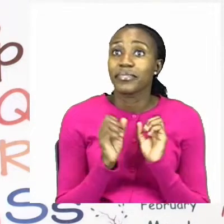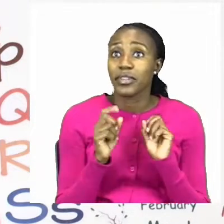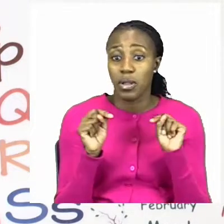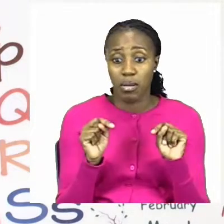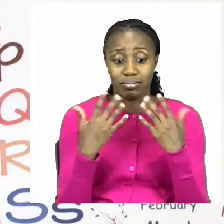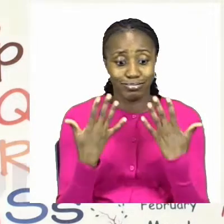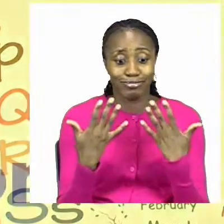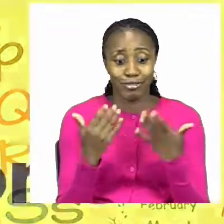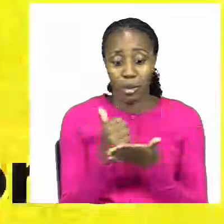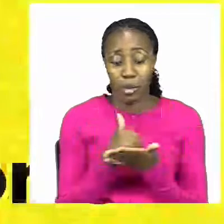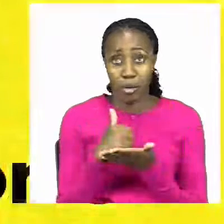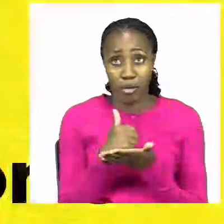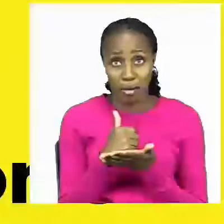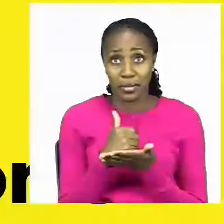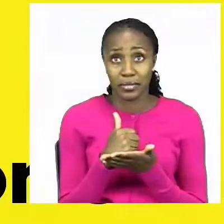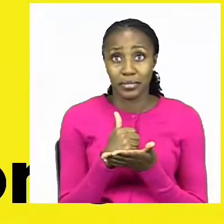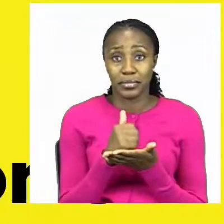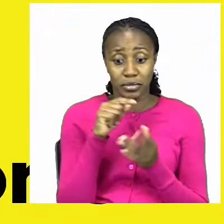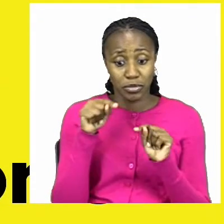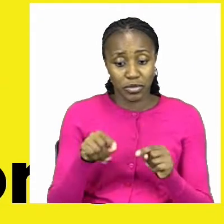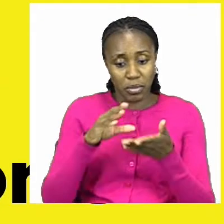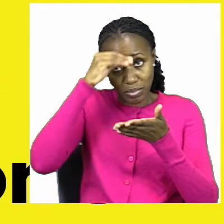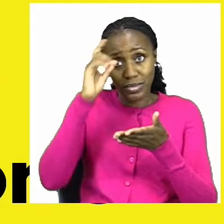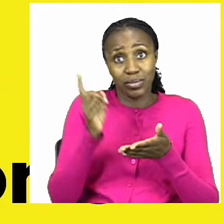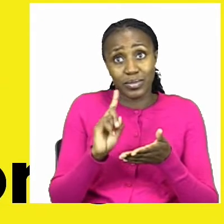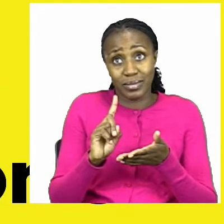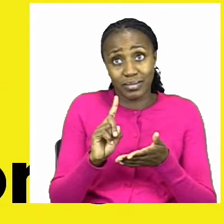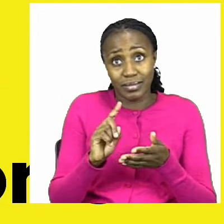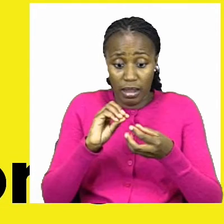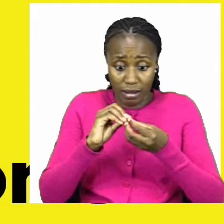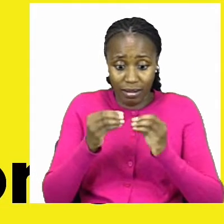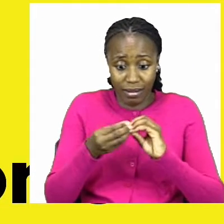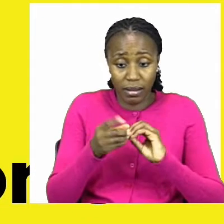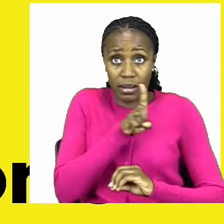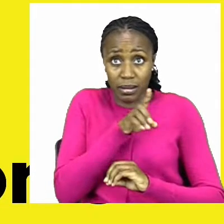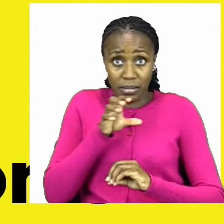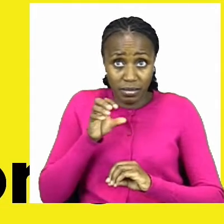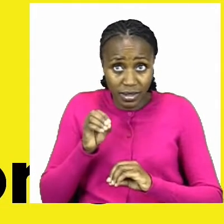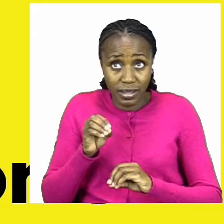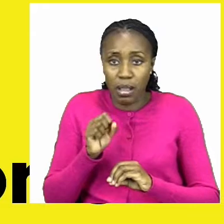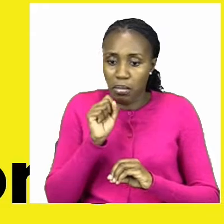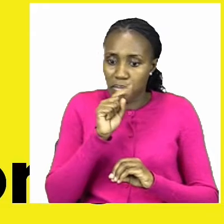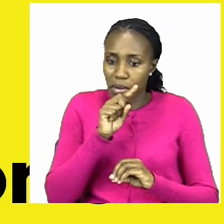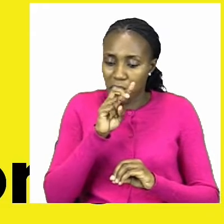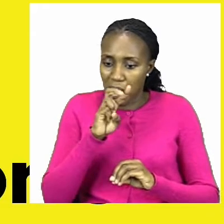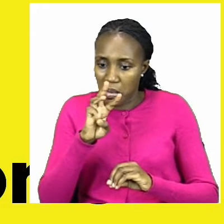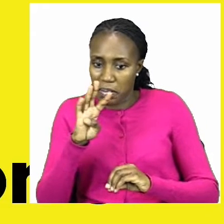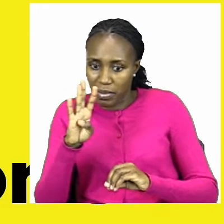are nice and clean, let's see what we'll learn today. So today we will do the number